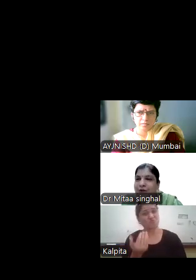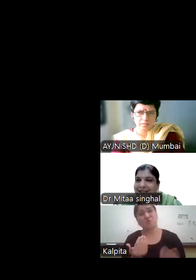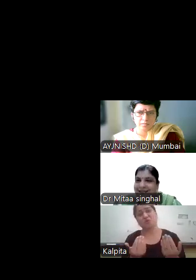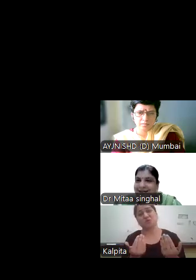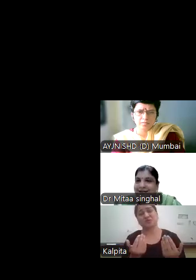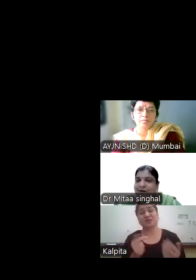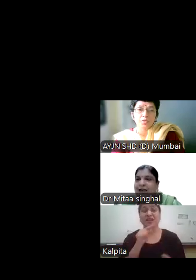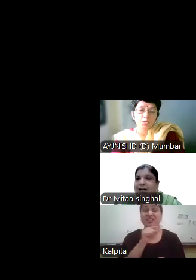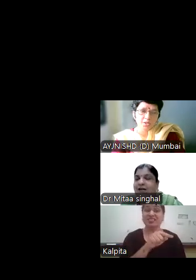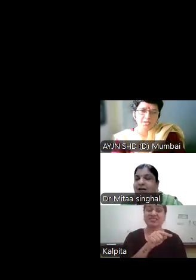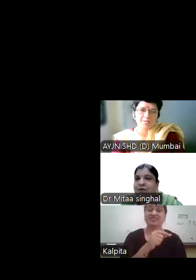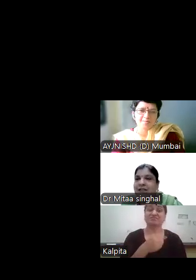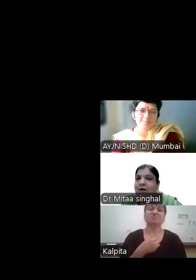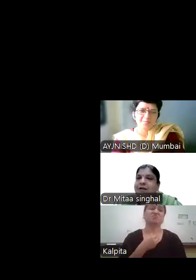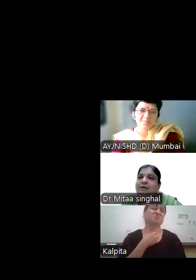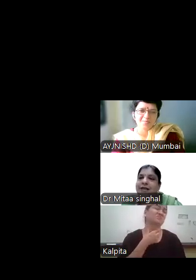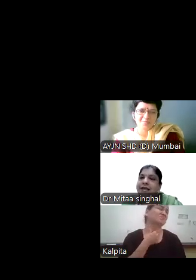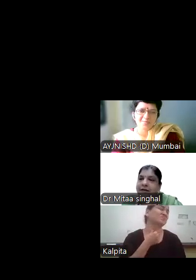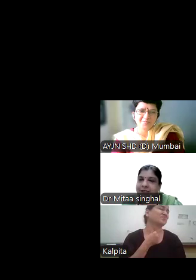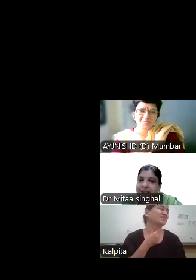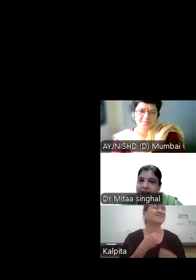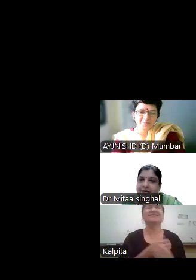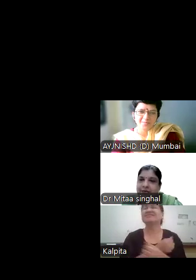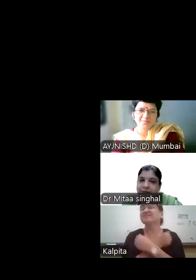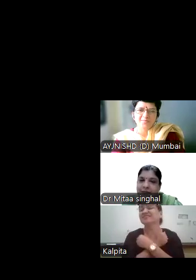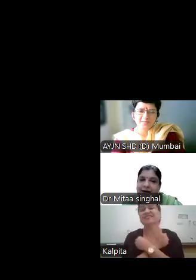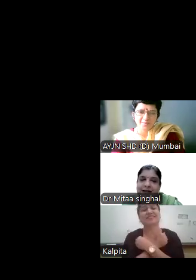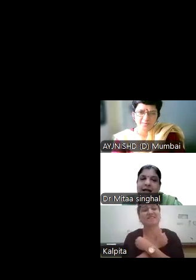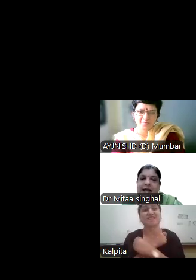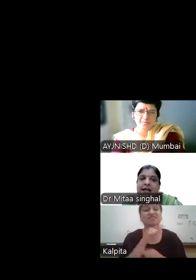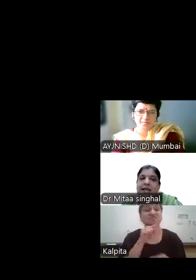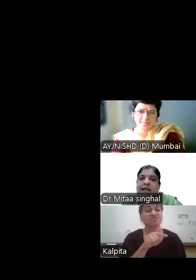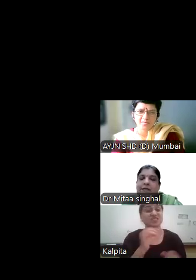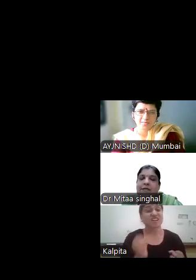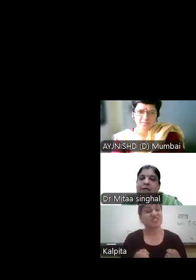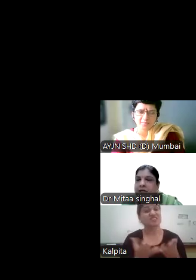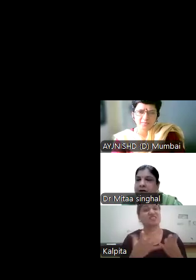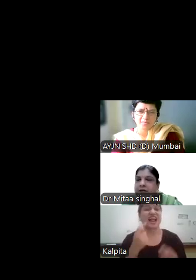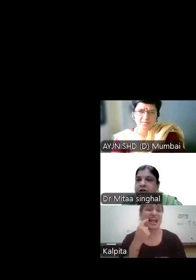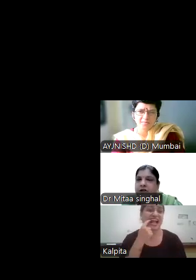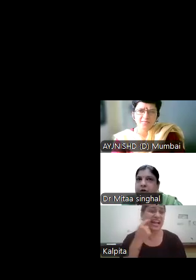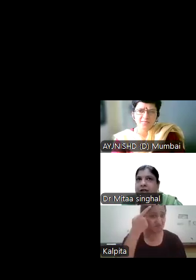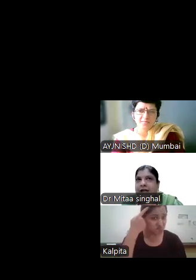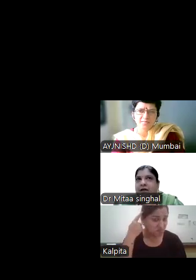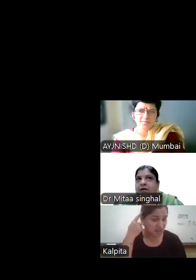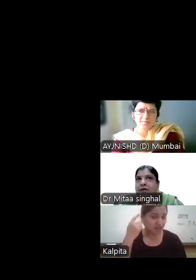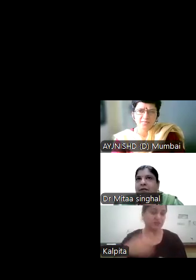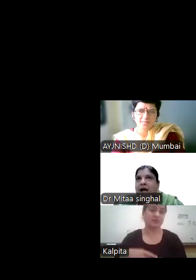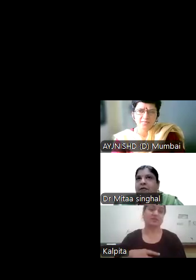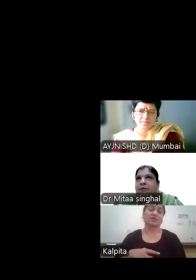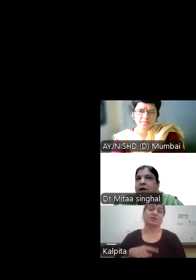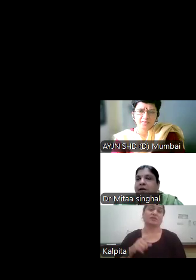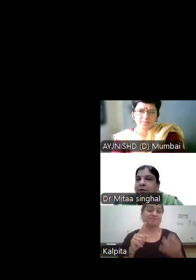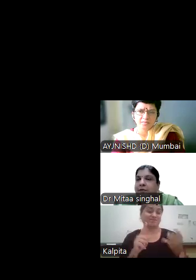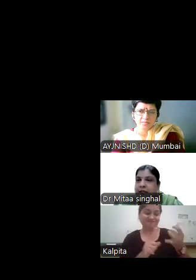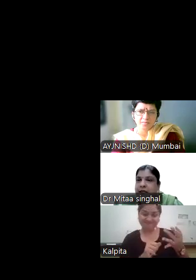for sweets. So craving for sweets also creates cavities, right? Then they may have respiratory issues, like they